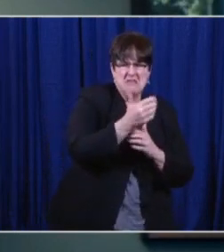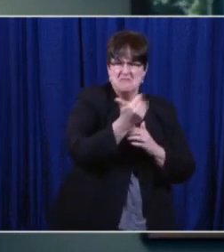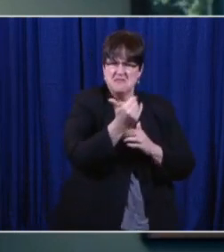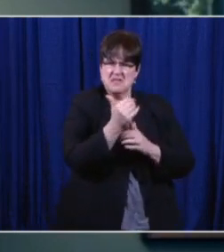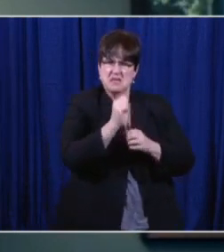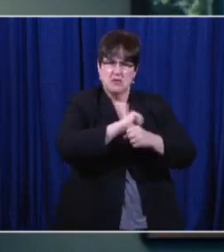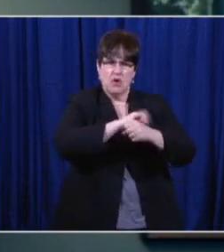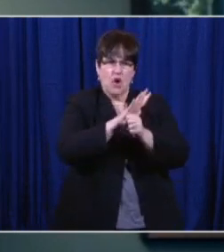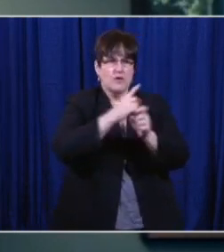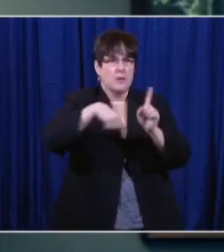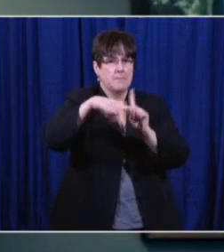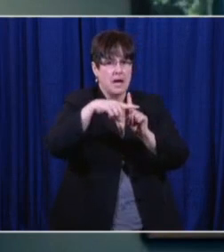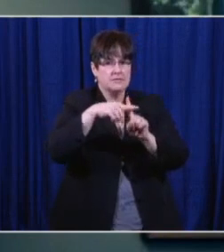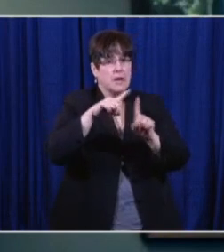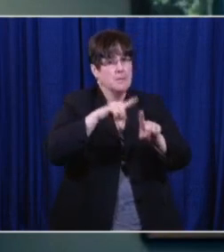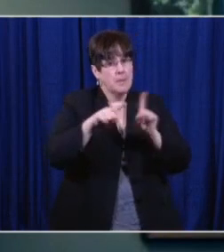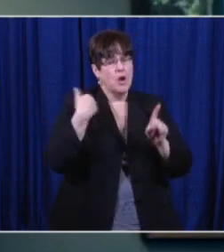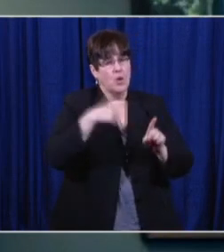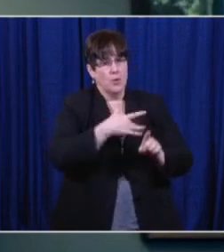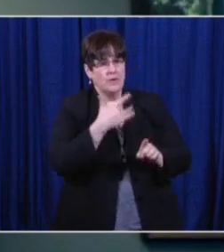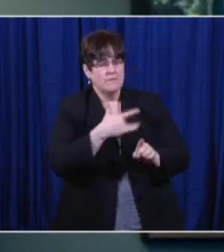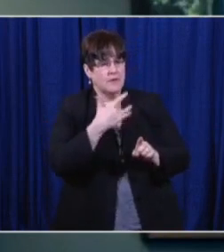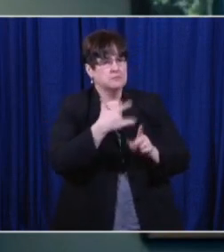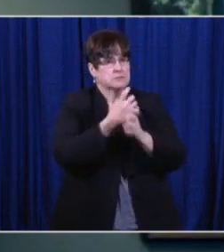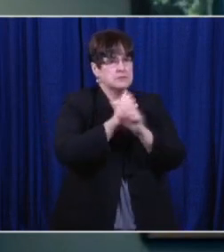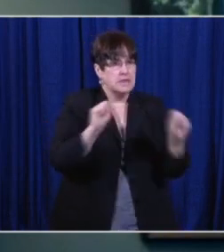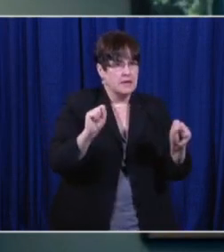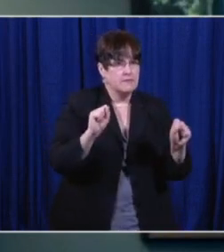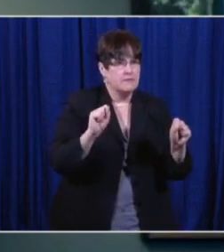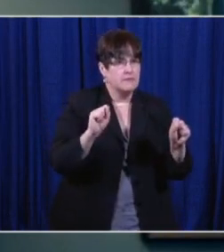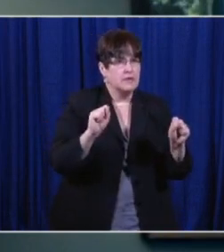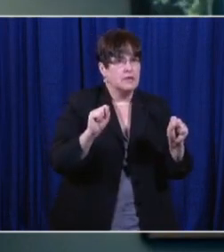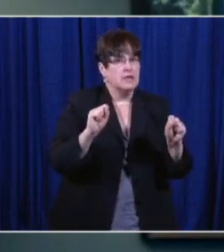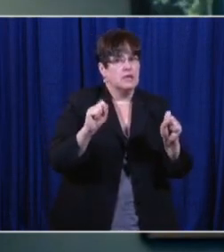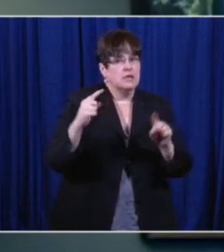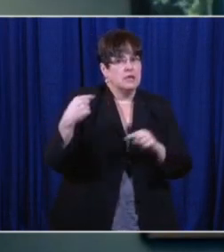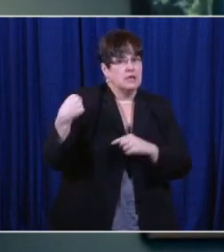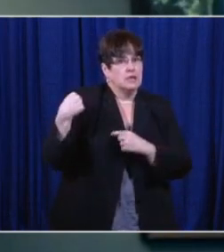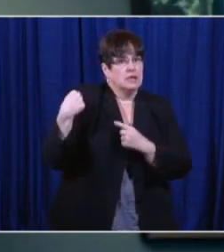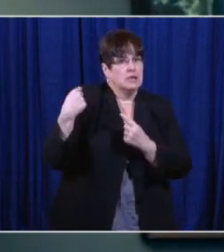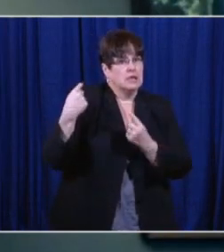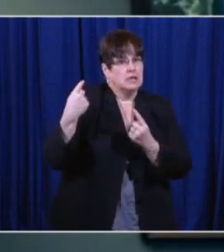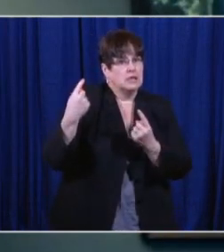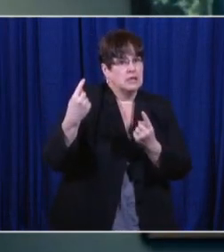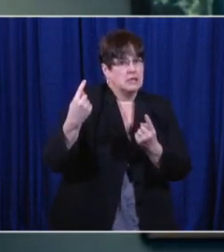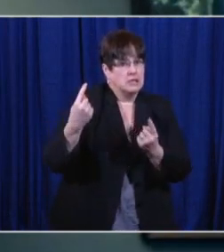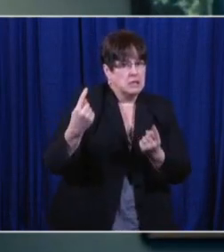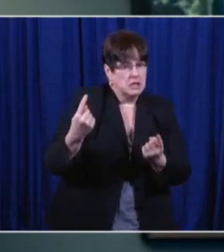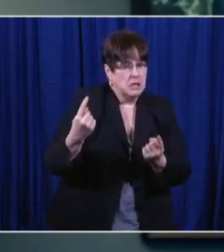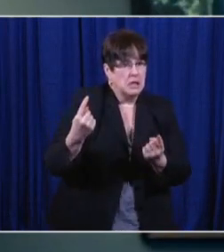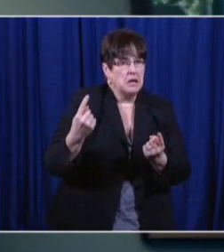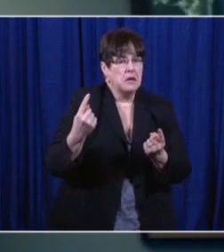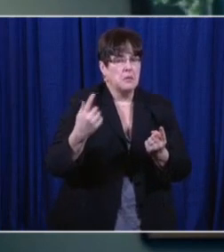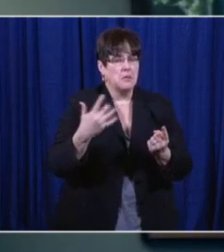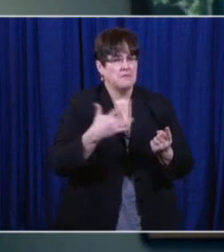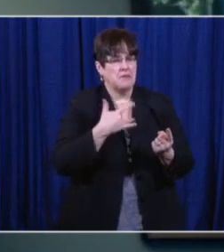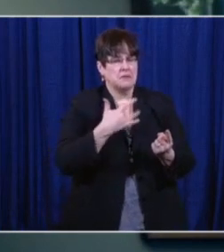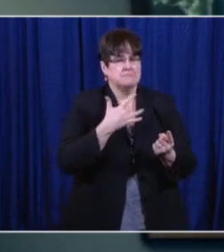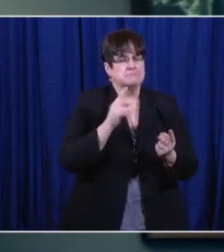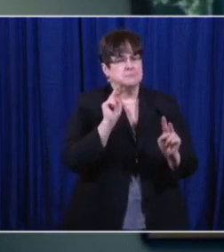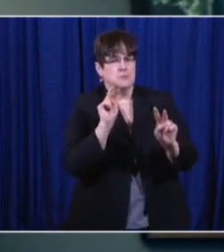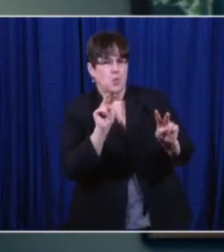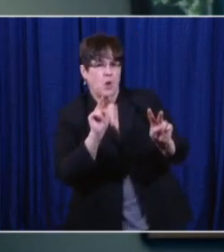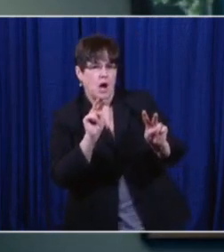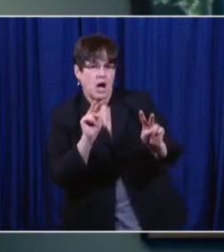manage. Got through the summer, and we're feeling like we'd have to just kind of see what the fall held, and also continued